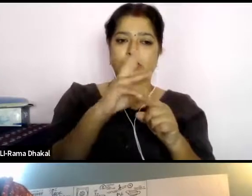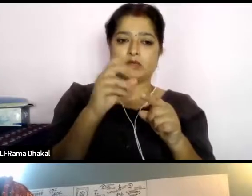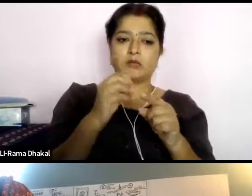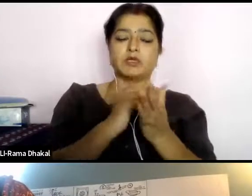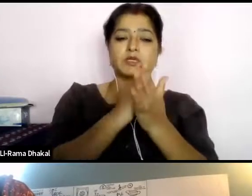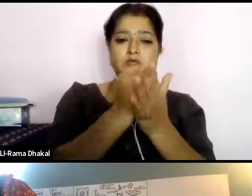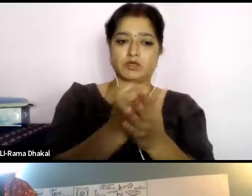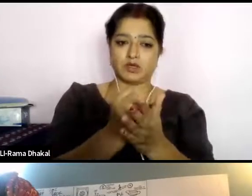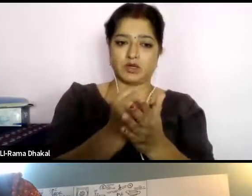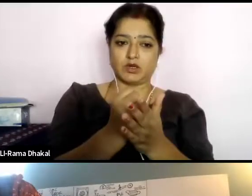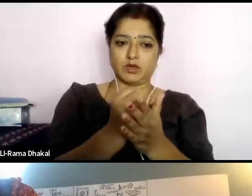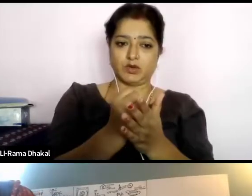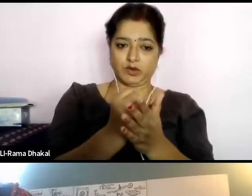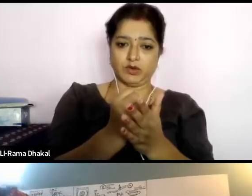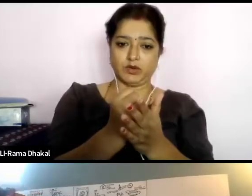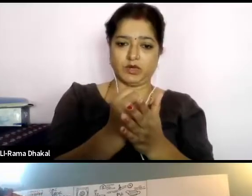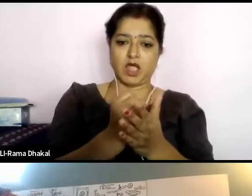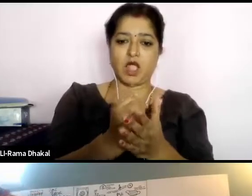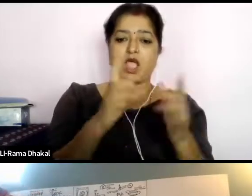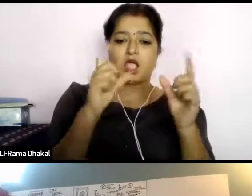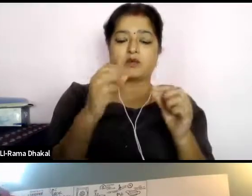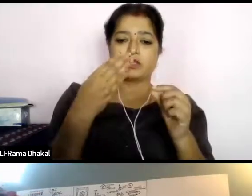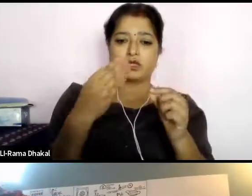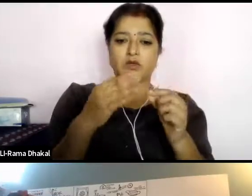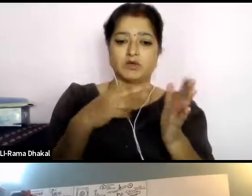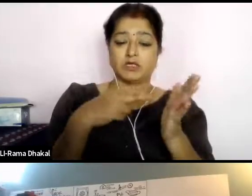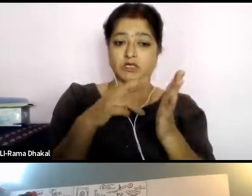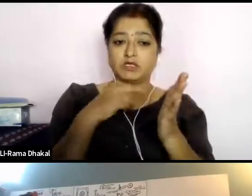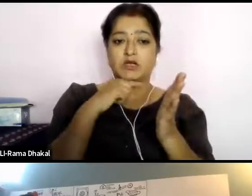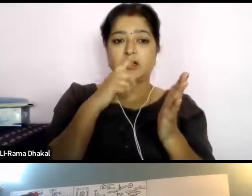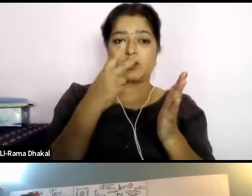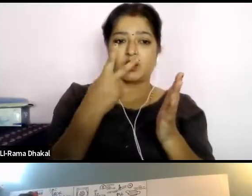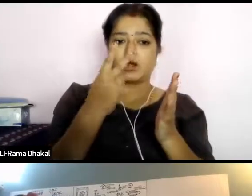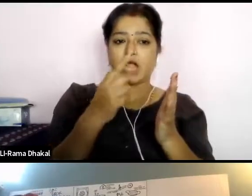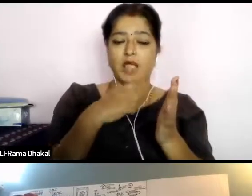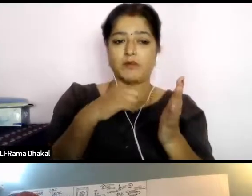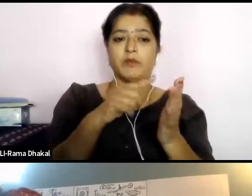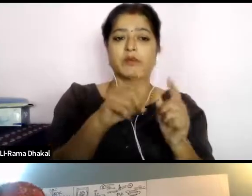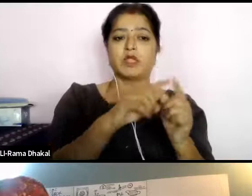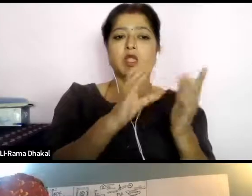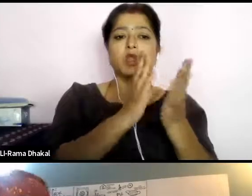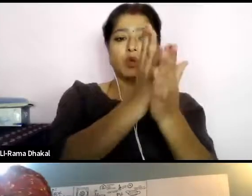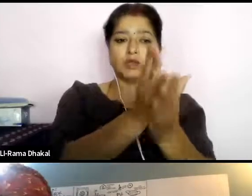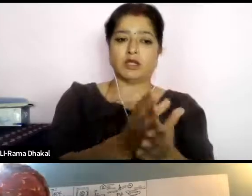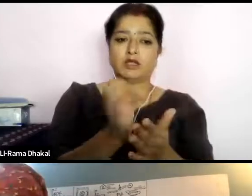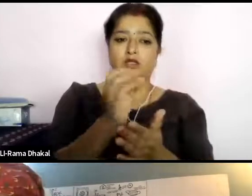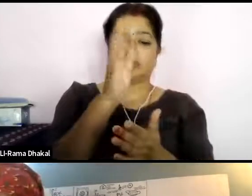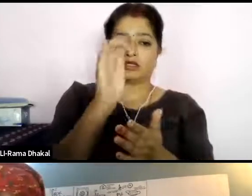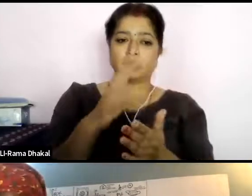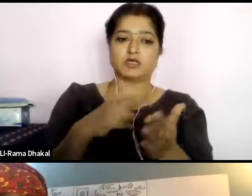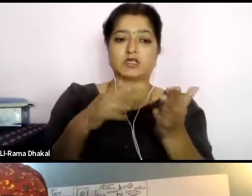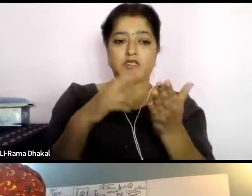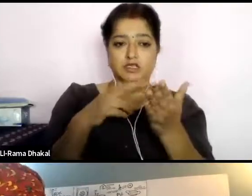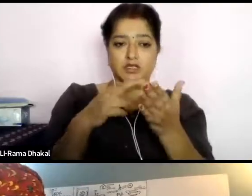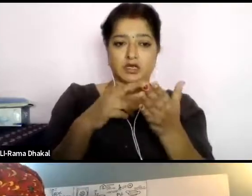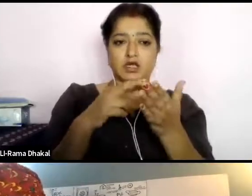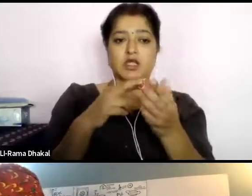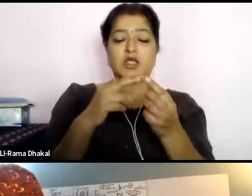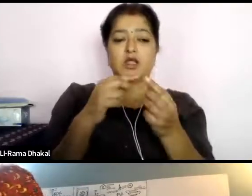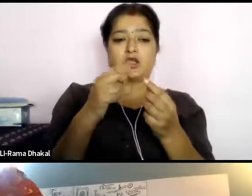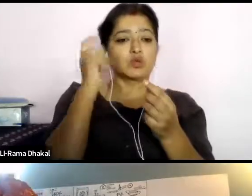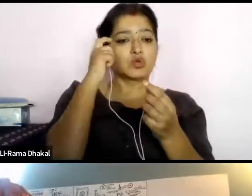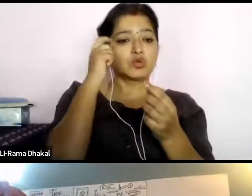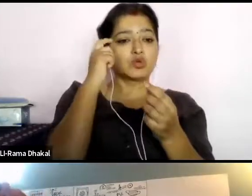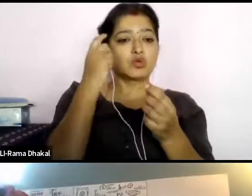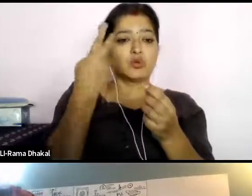about this idea of, you know, in the developing world or in the global south, we're often seen as people, as persons to be saved. But at the end of the day, they